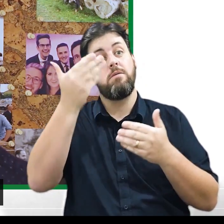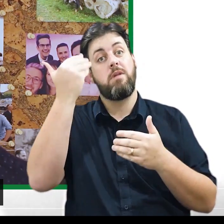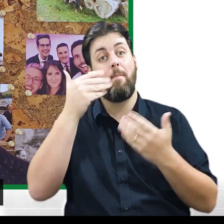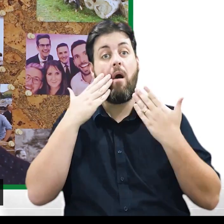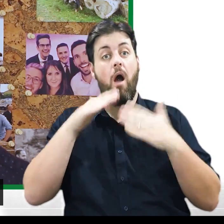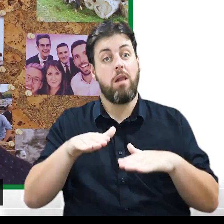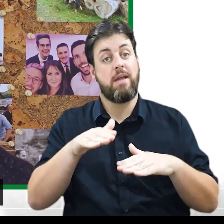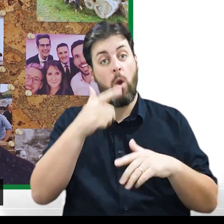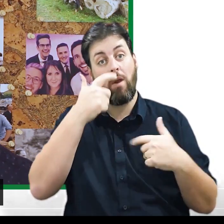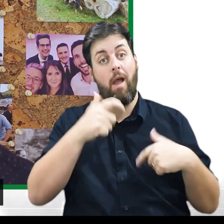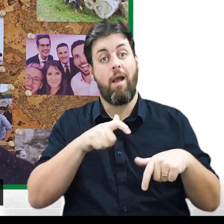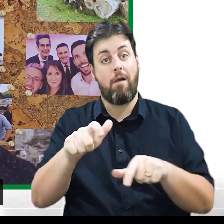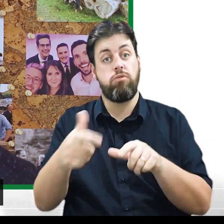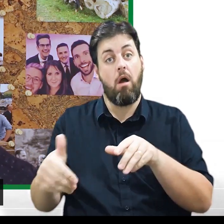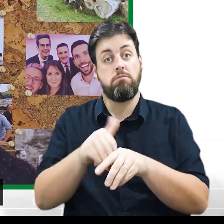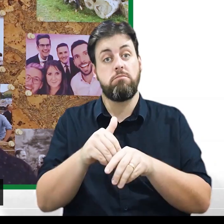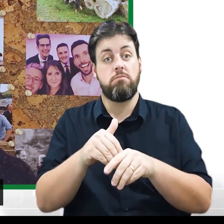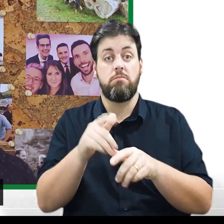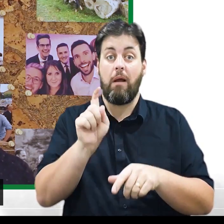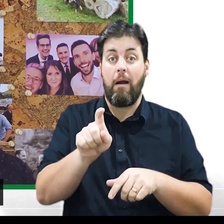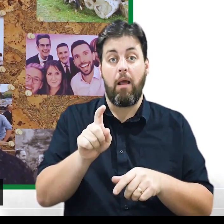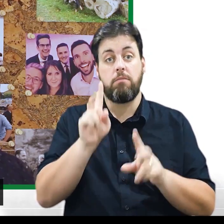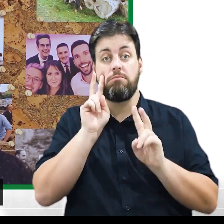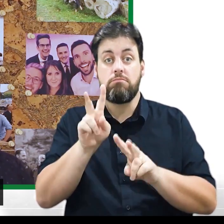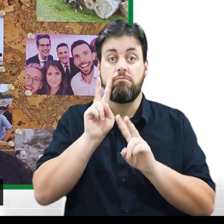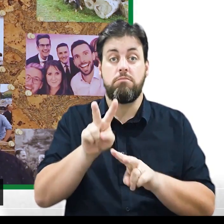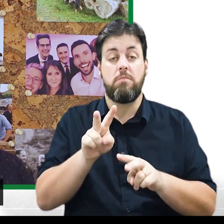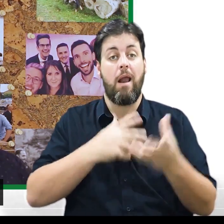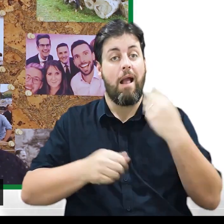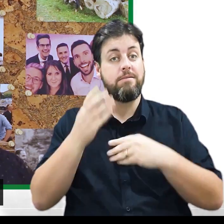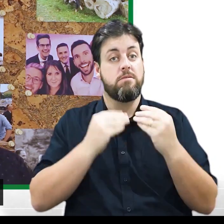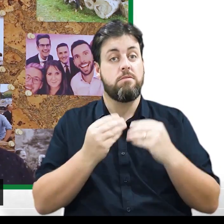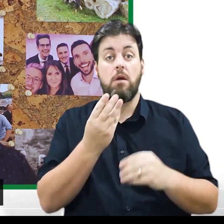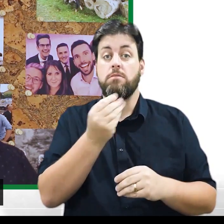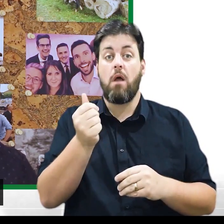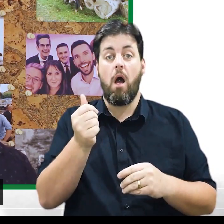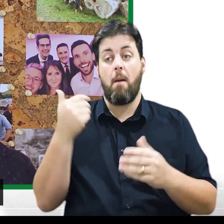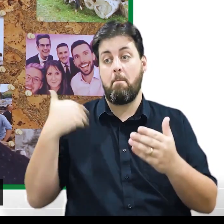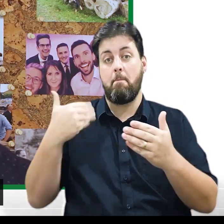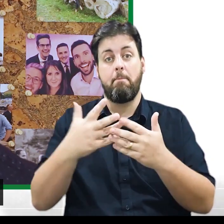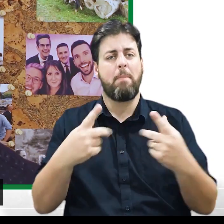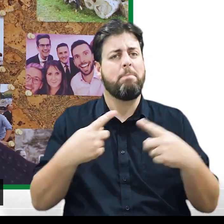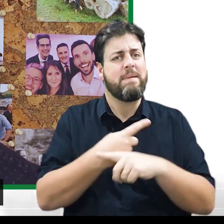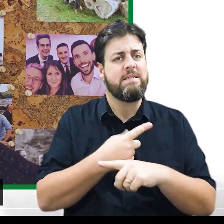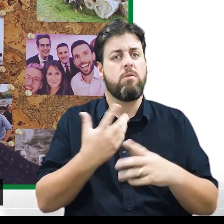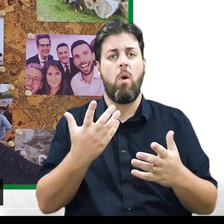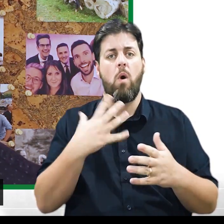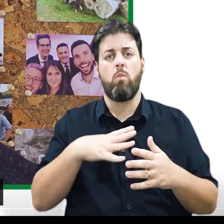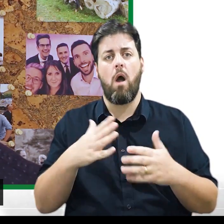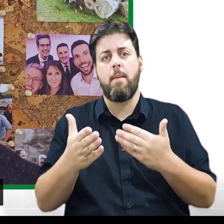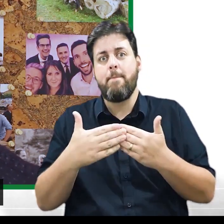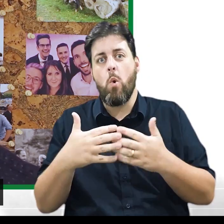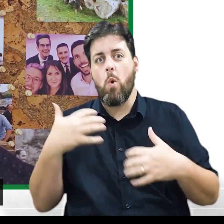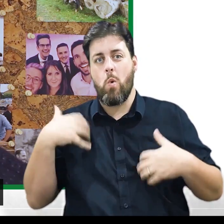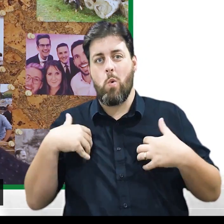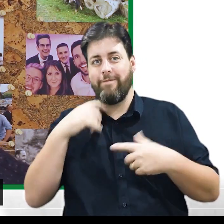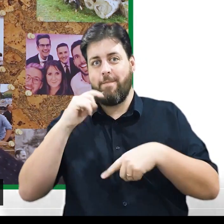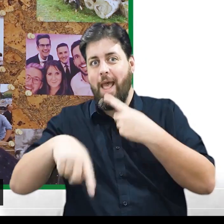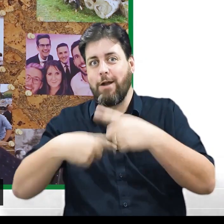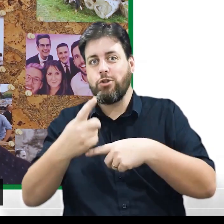taking part in those lessons, maybe catch up on some of those that you didn't get to this term, or maybe look to the year ahead to see if